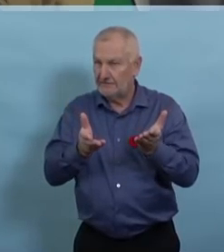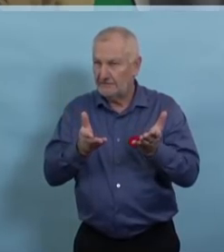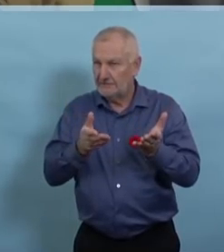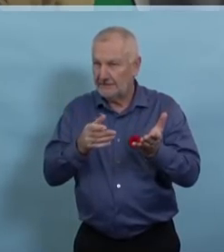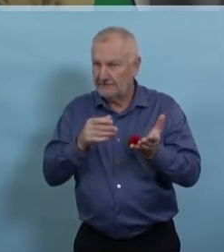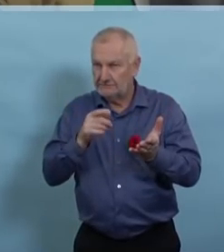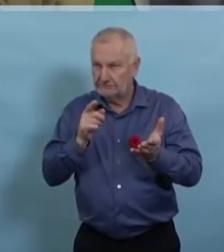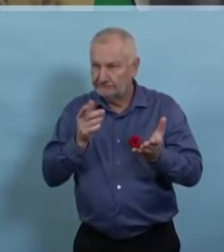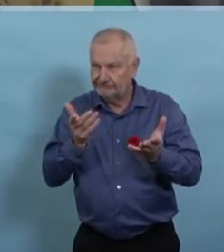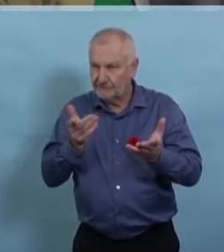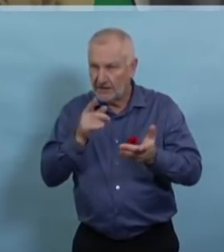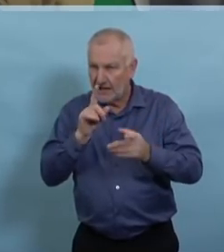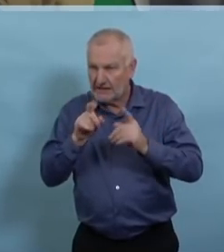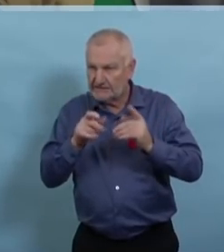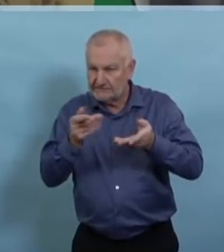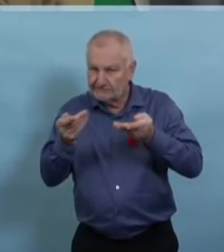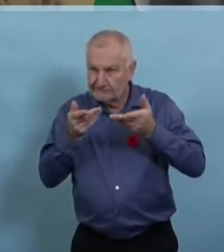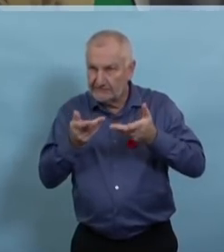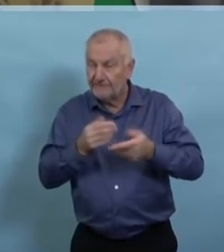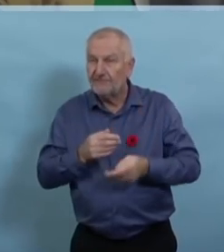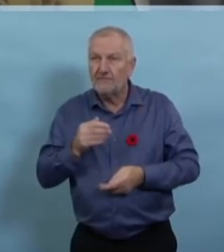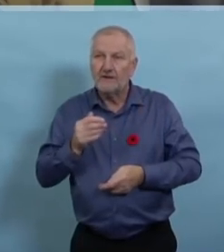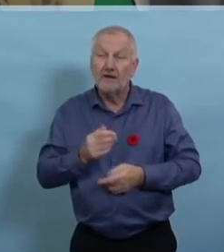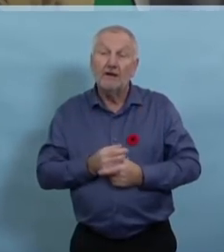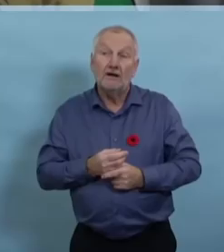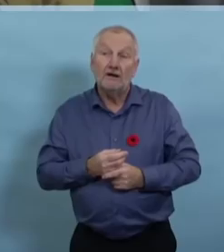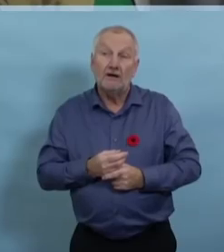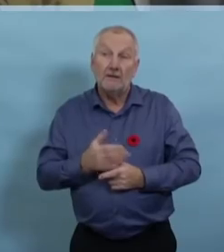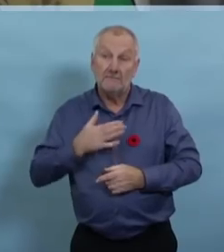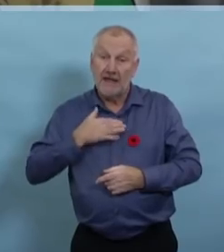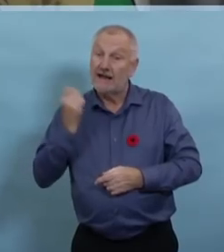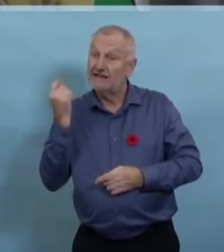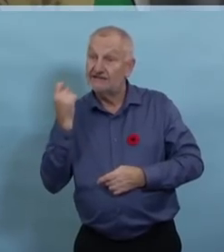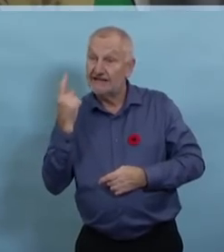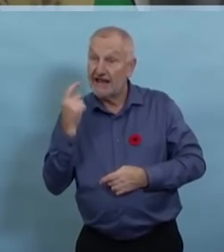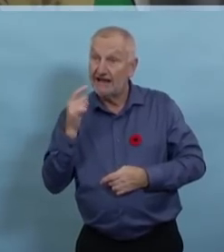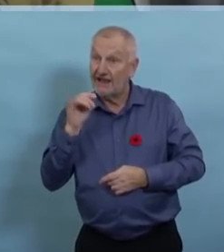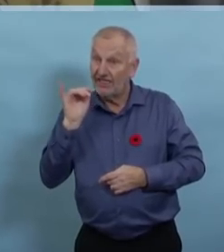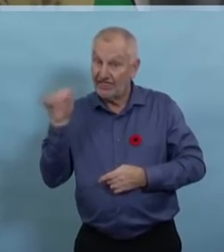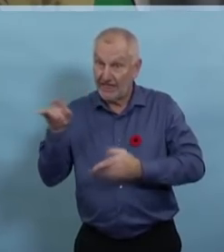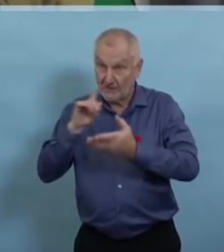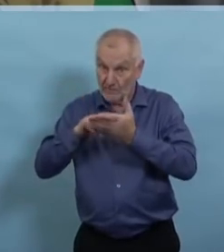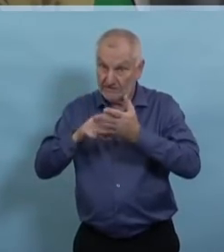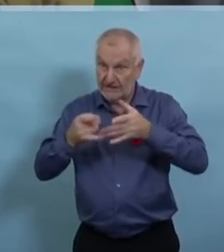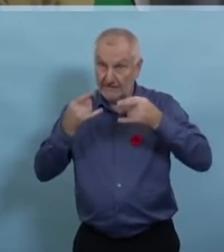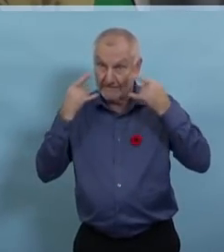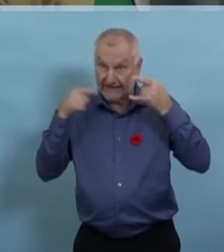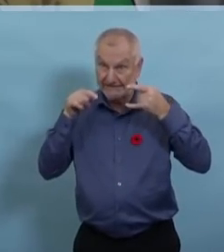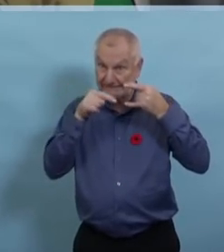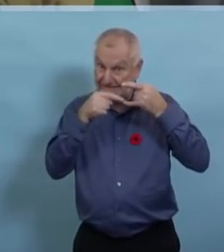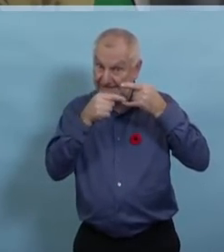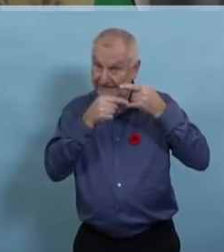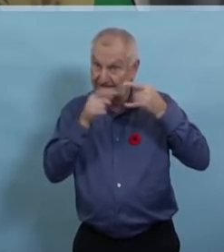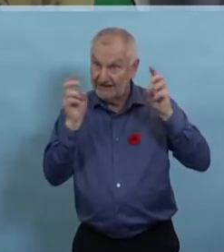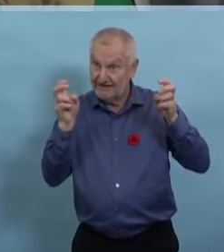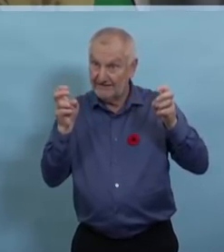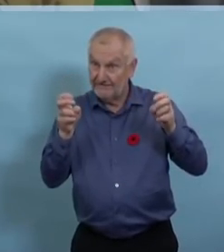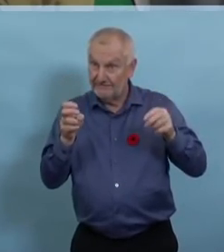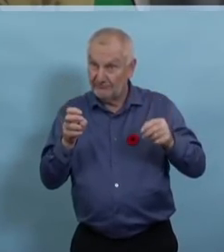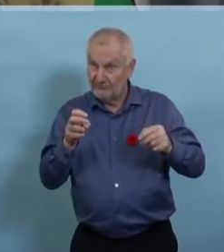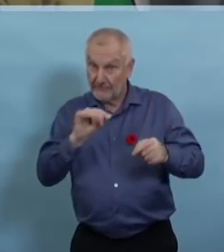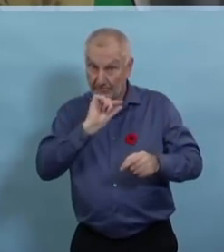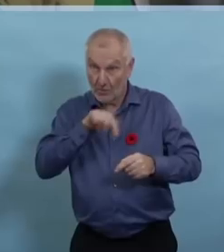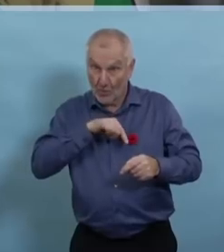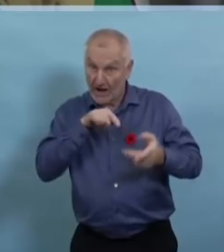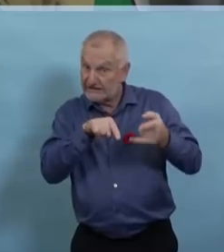looking into, you know, whether or not the masks have challenges or problems. And they're going to report